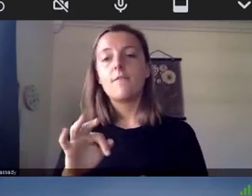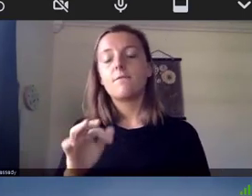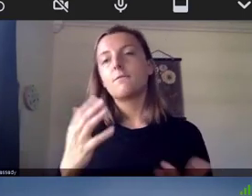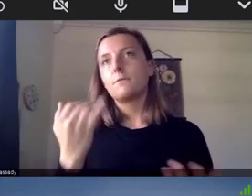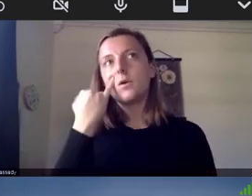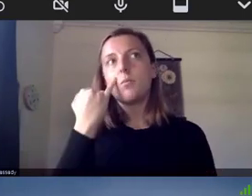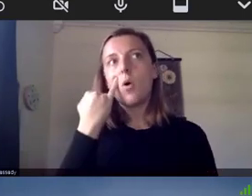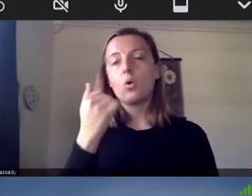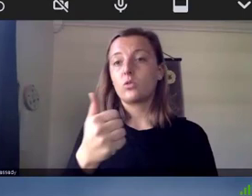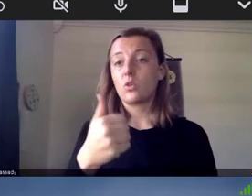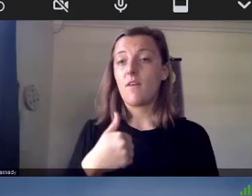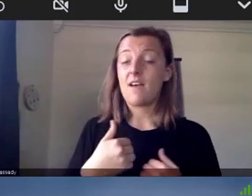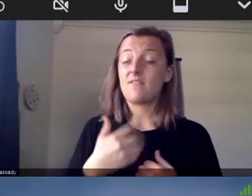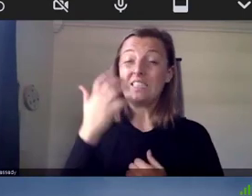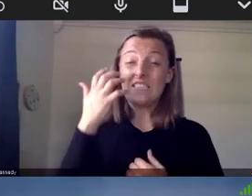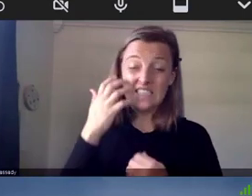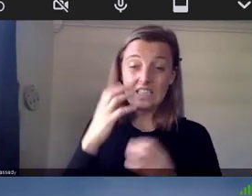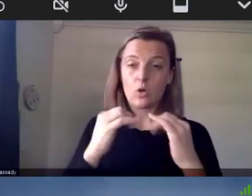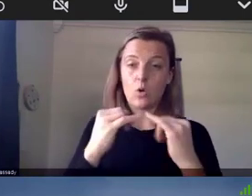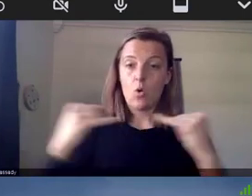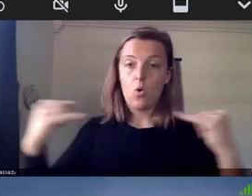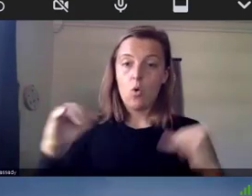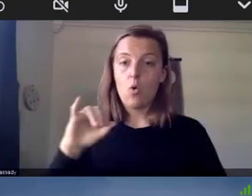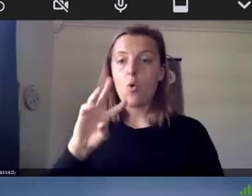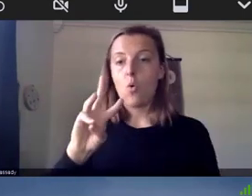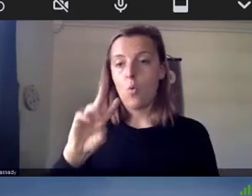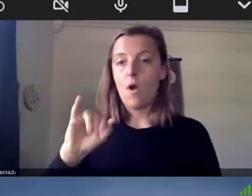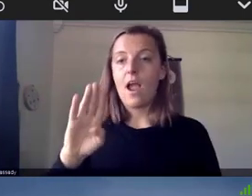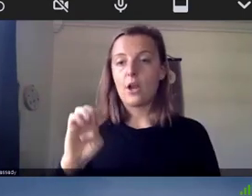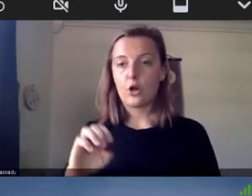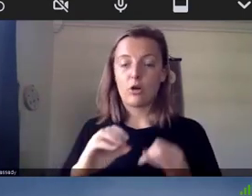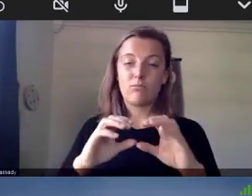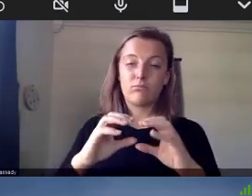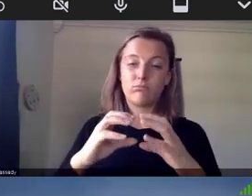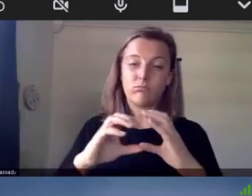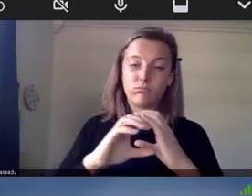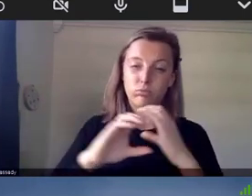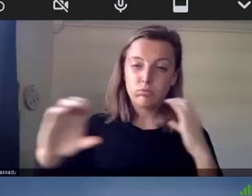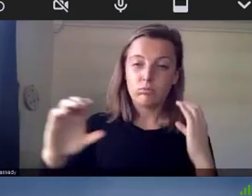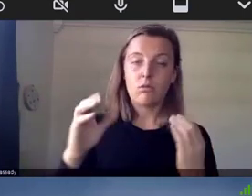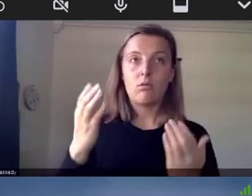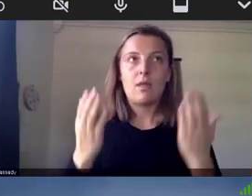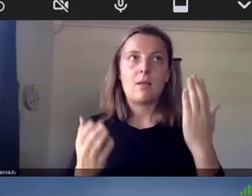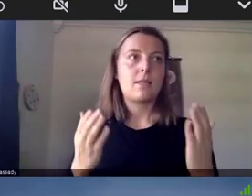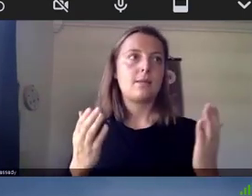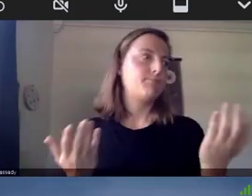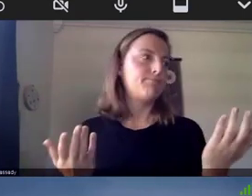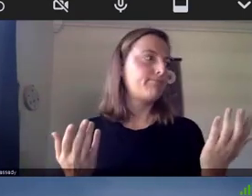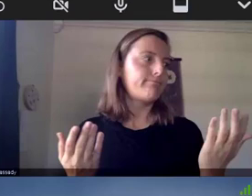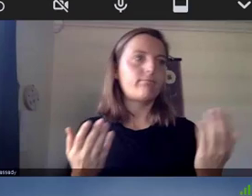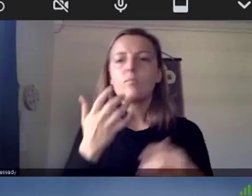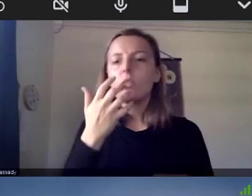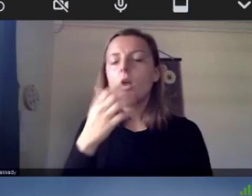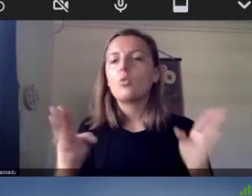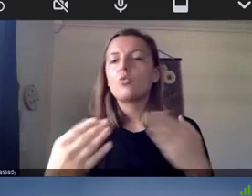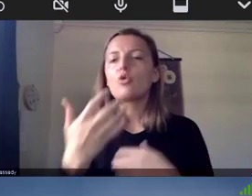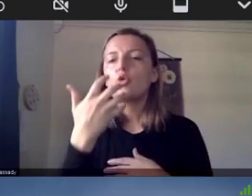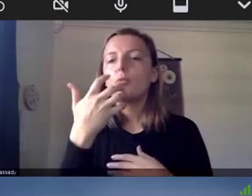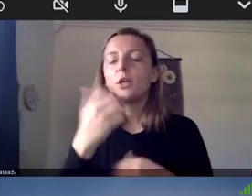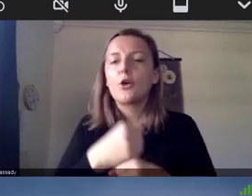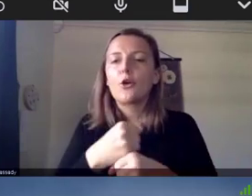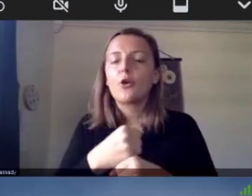maybe, like a space heater or something, maybe you have a thicker gauge, or the element on your stove is a good